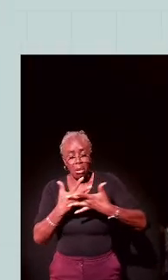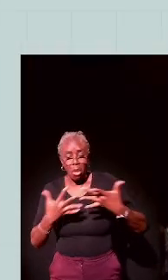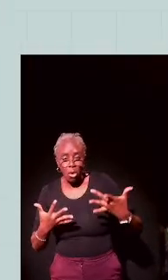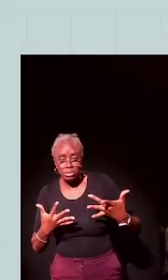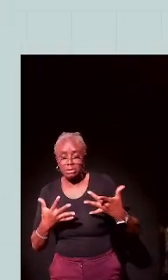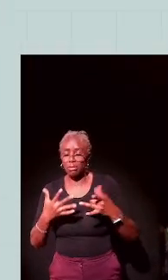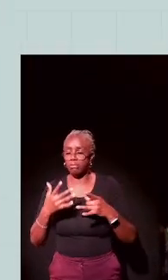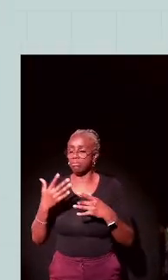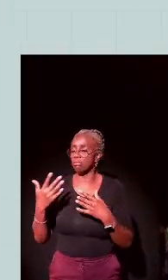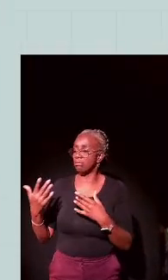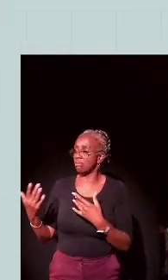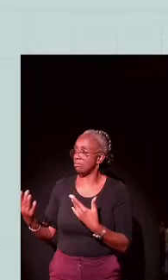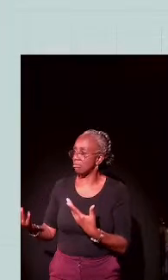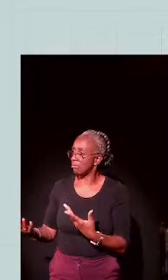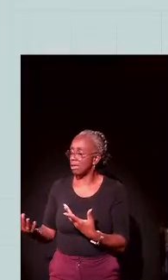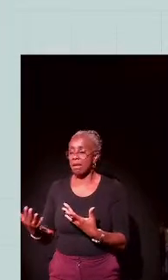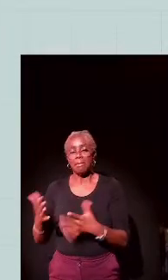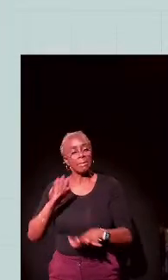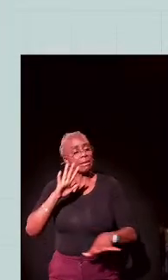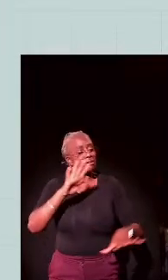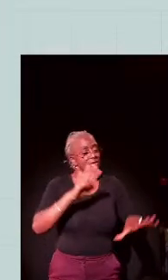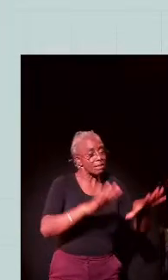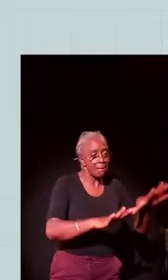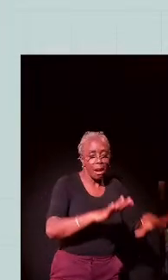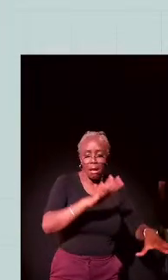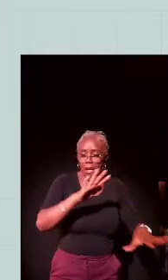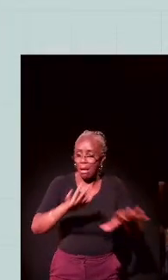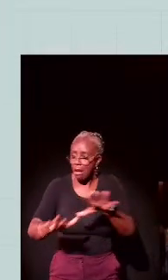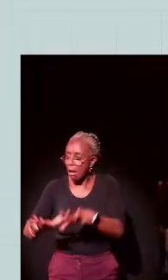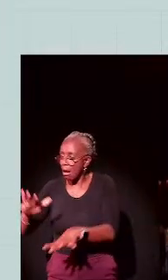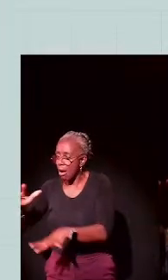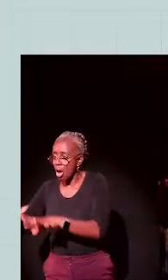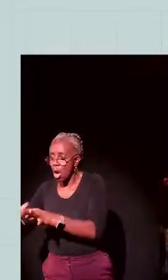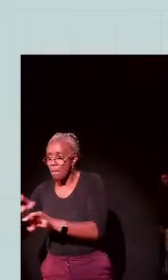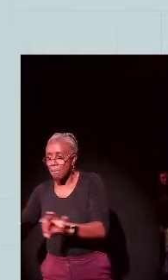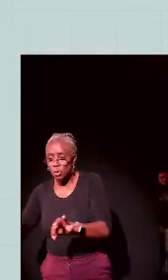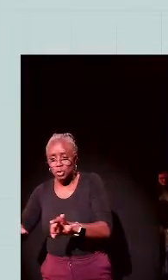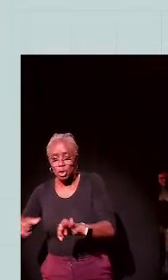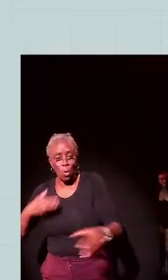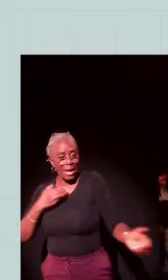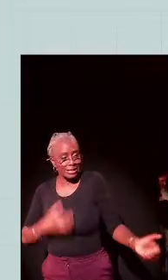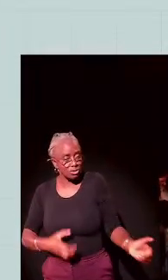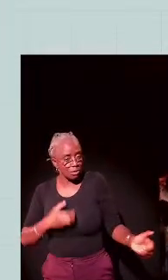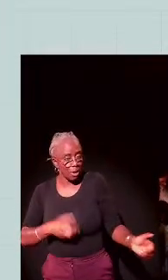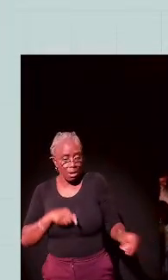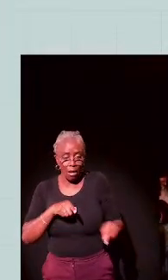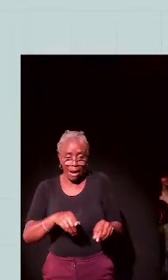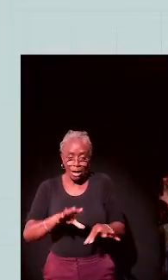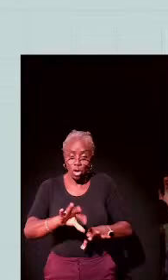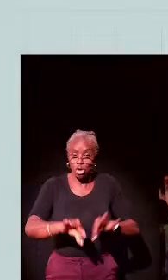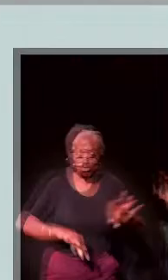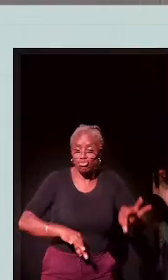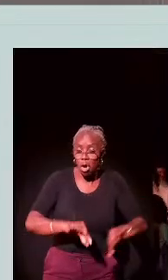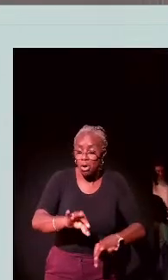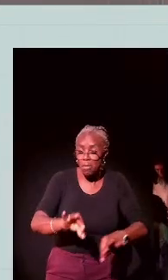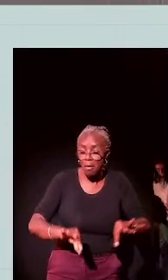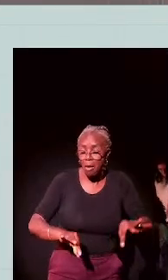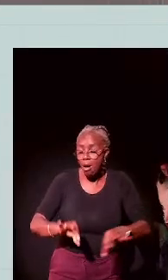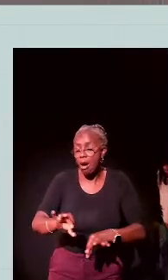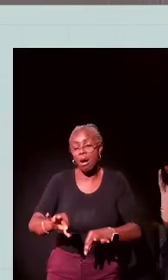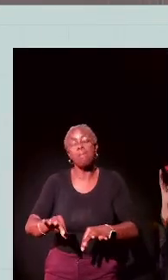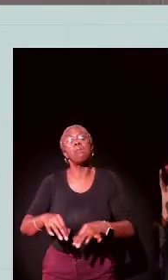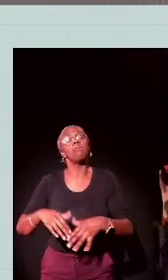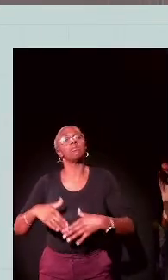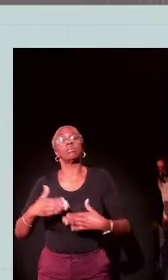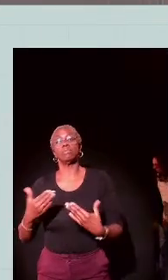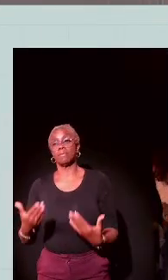lot of similarities between musical instruments and controllers. or a lot of hardware in general, in a sense